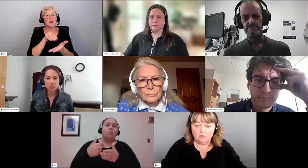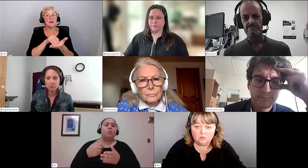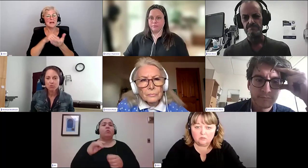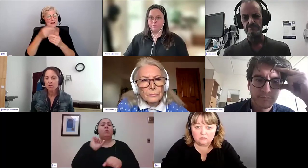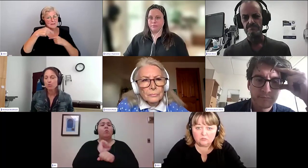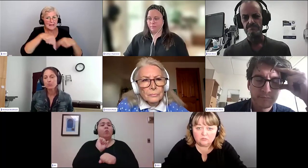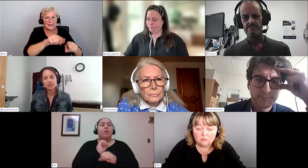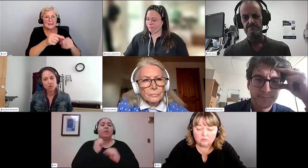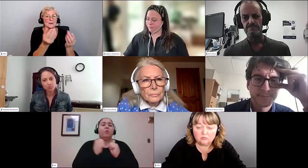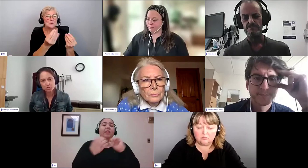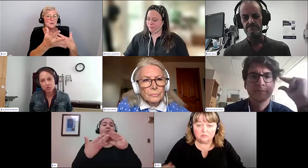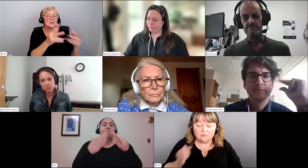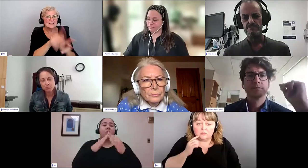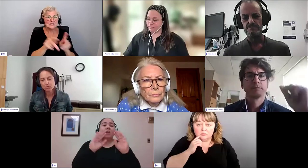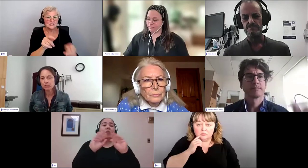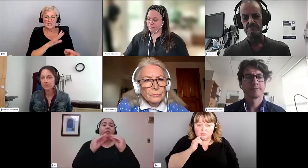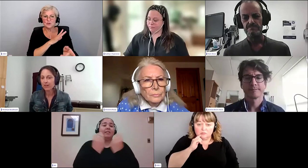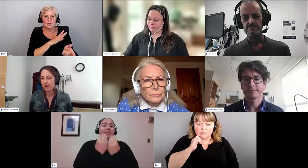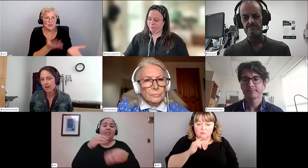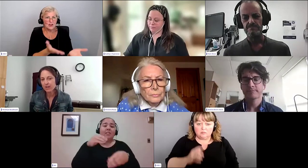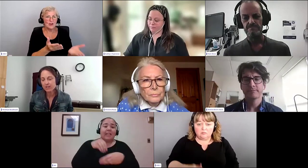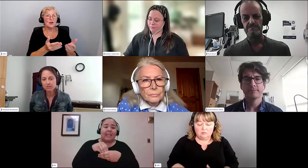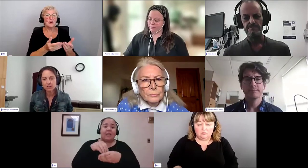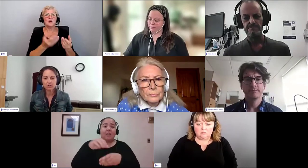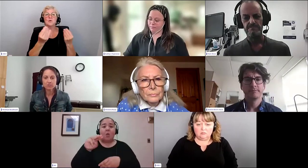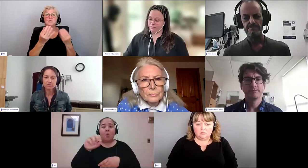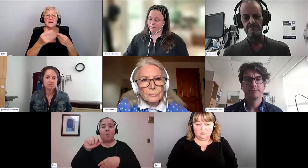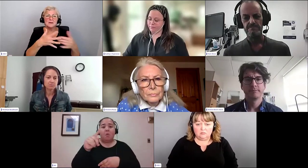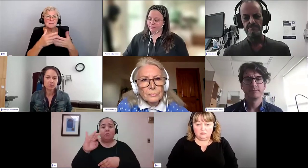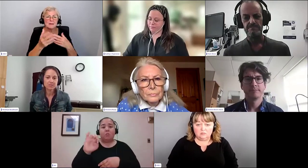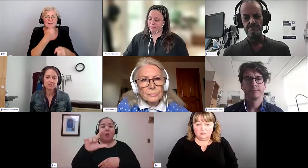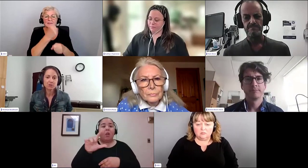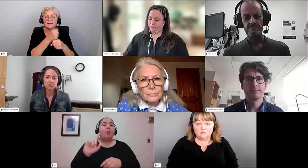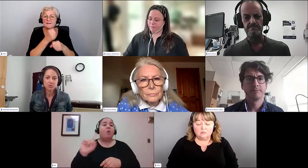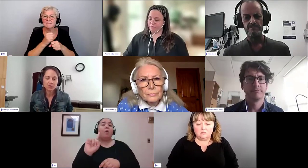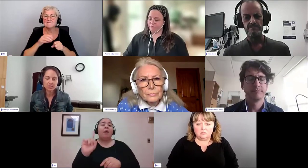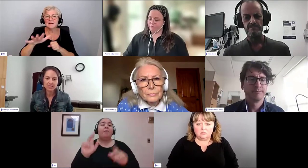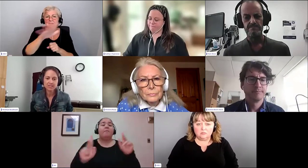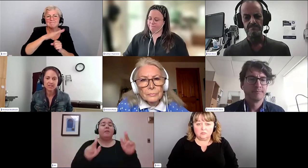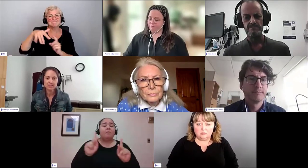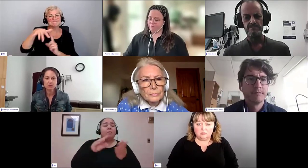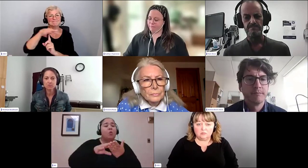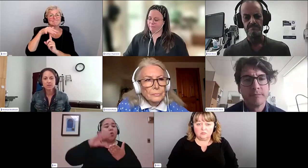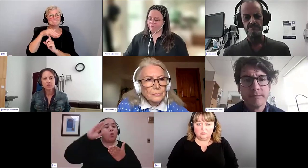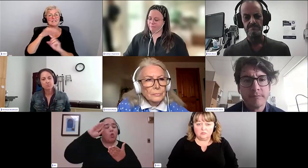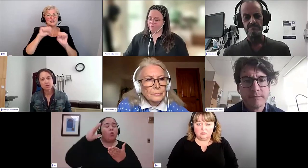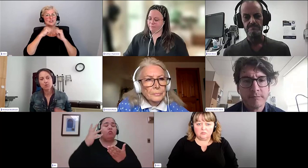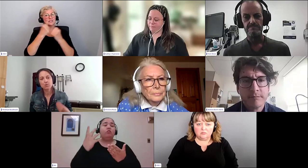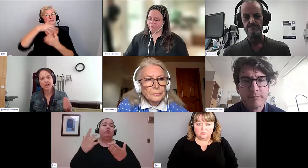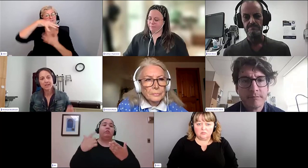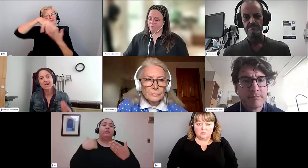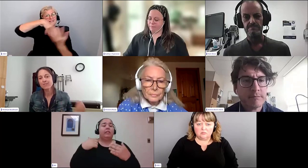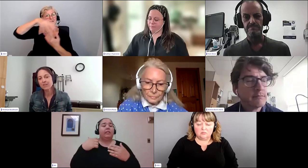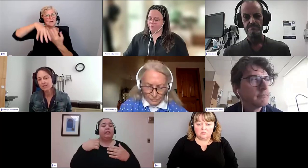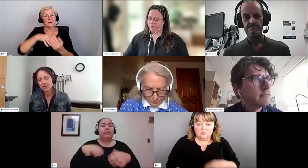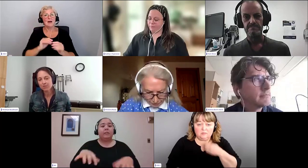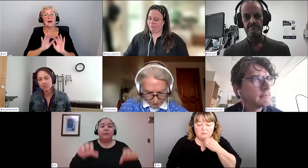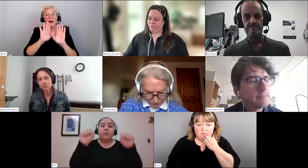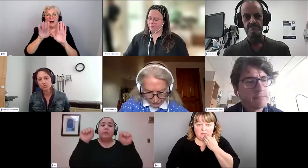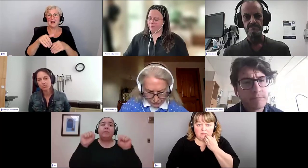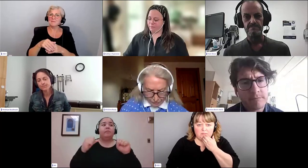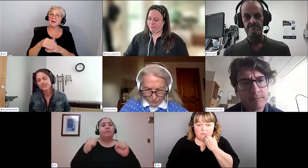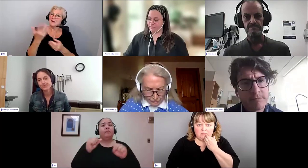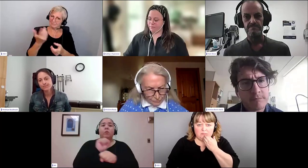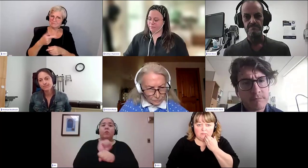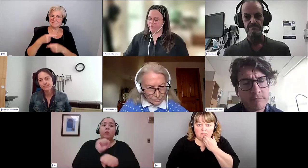Montreal, going where the individuals are, where they consume, where they work in their spaces